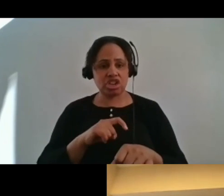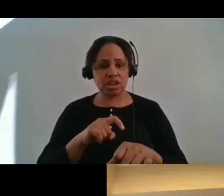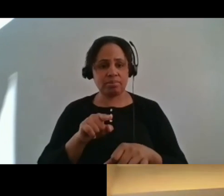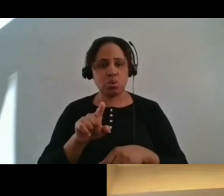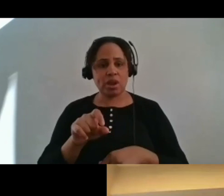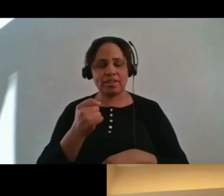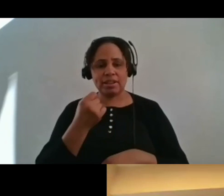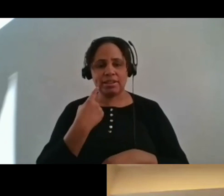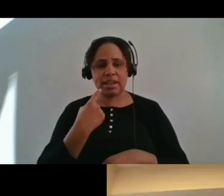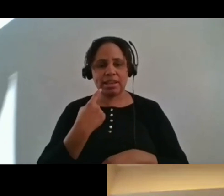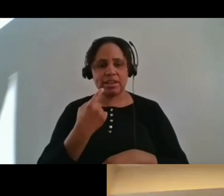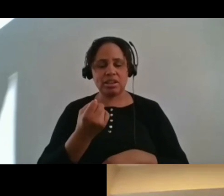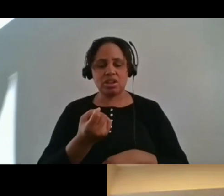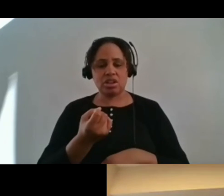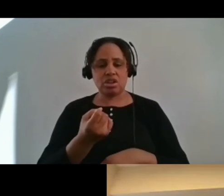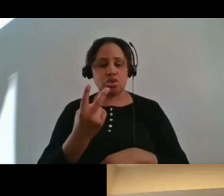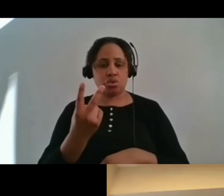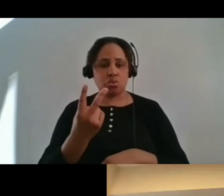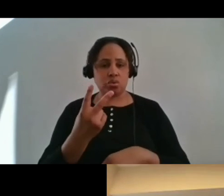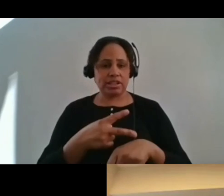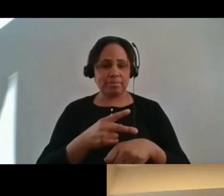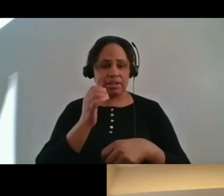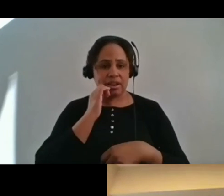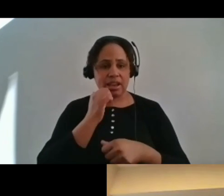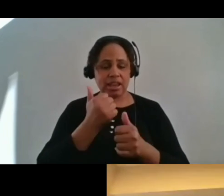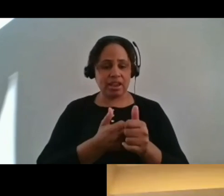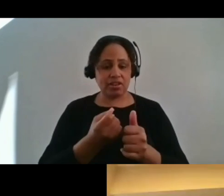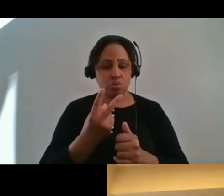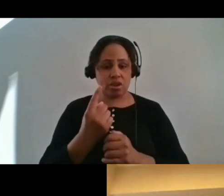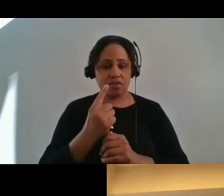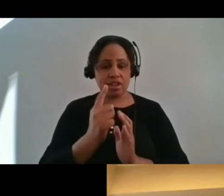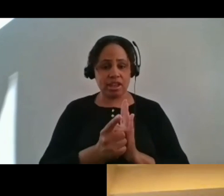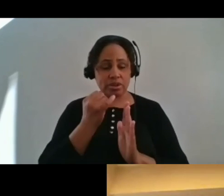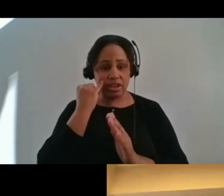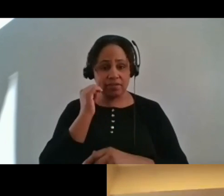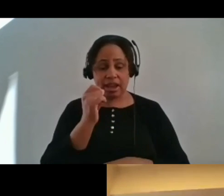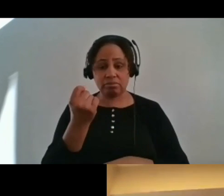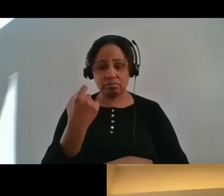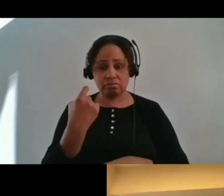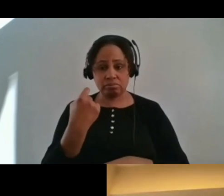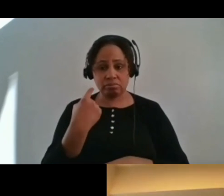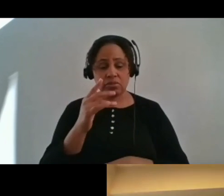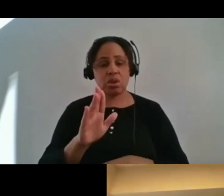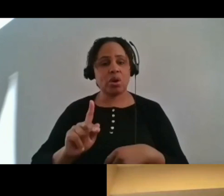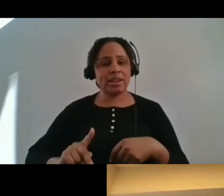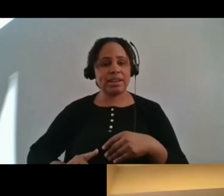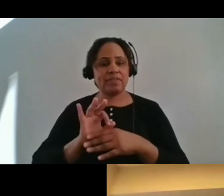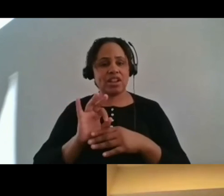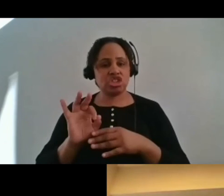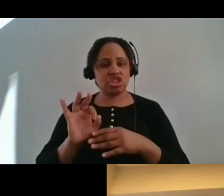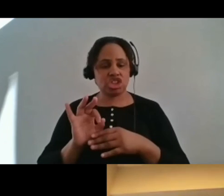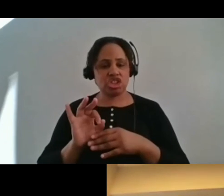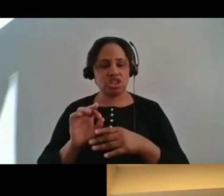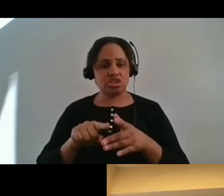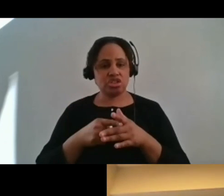day, every 12 hours. Because if you're not consistent with your medication, your kidney function can start to